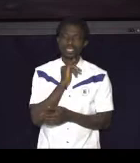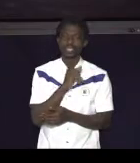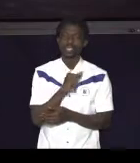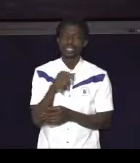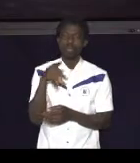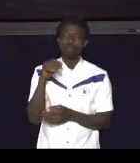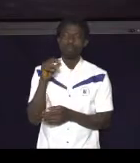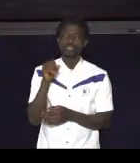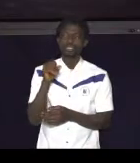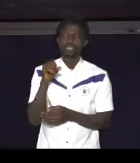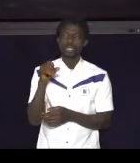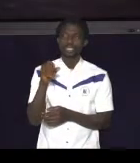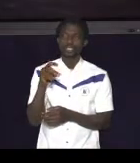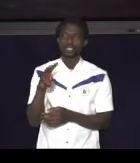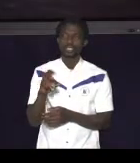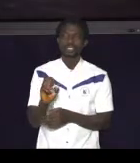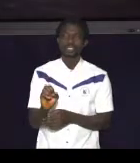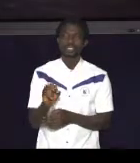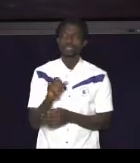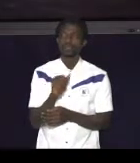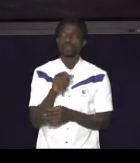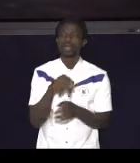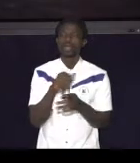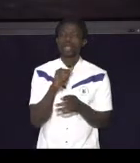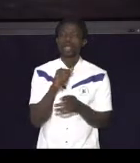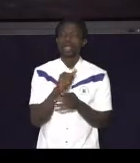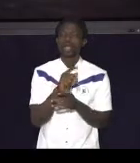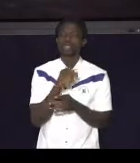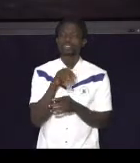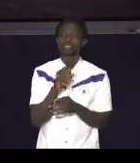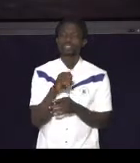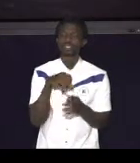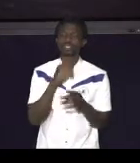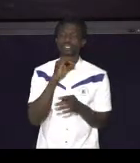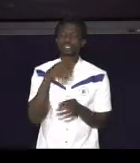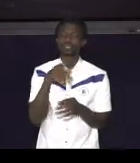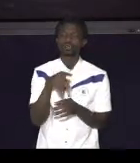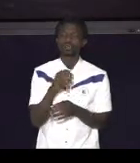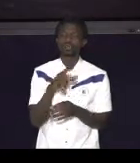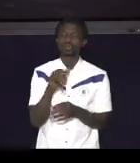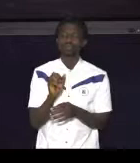adjective. There, a possessive adjective, is in plural.